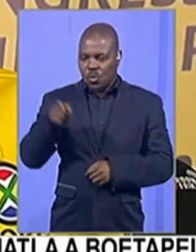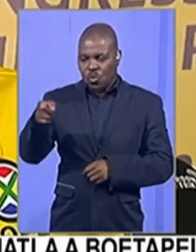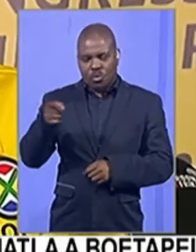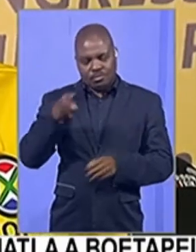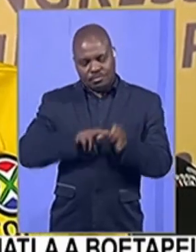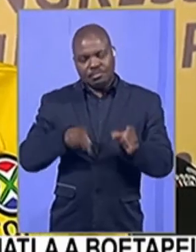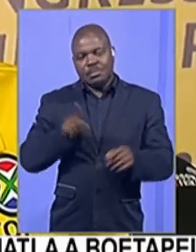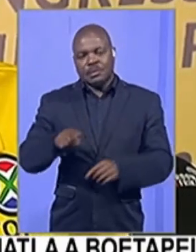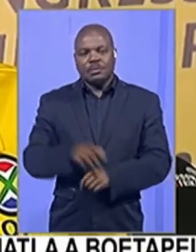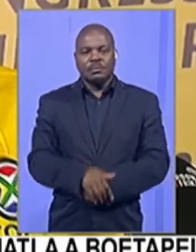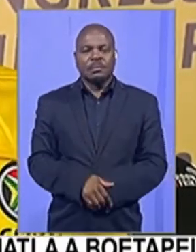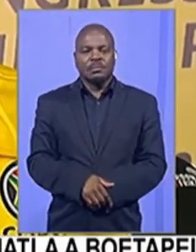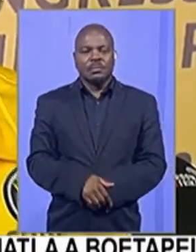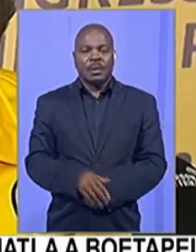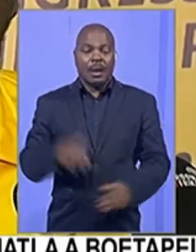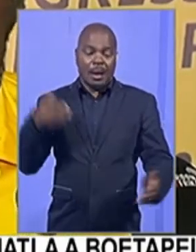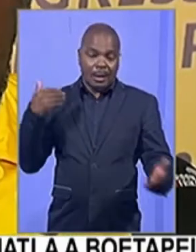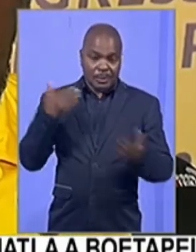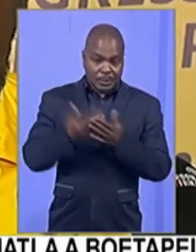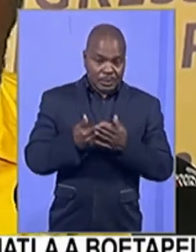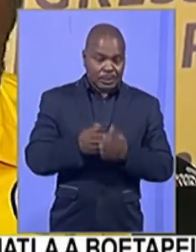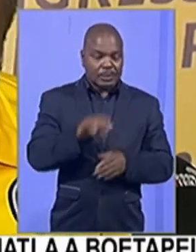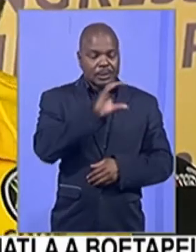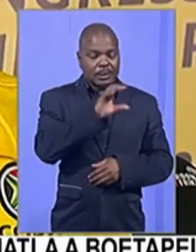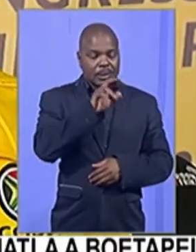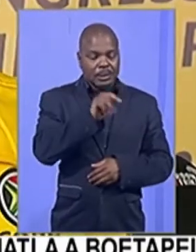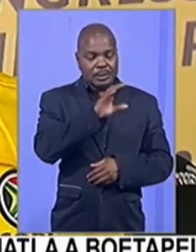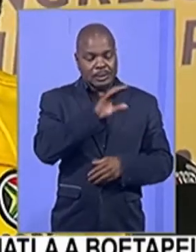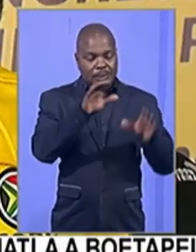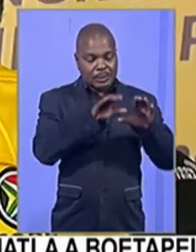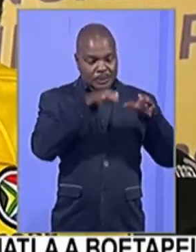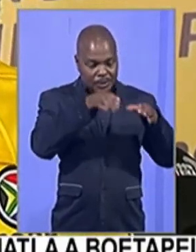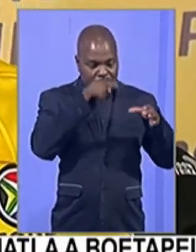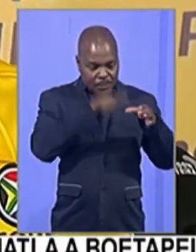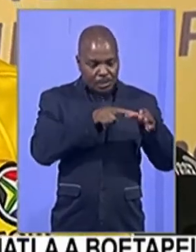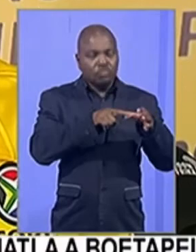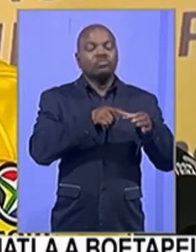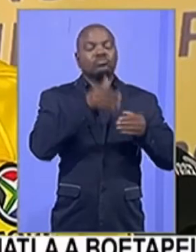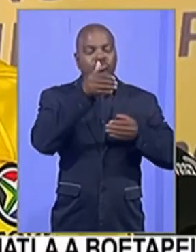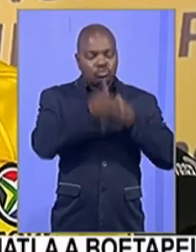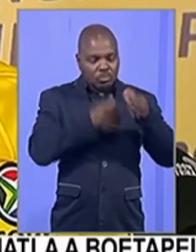out until the CNC shall have moved forward to say